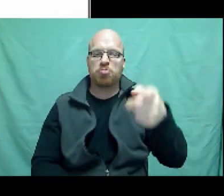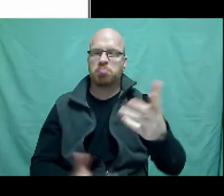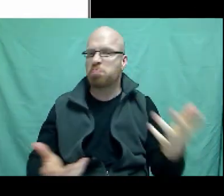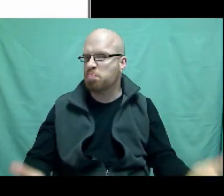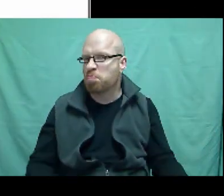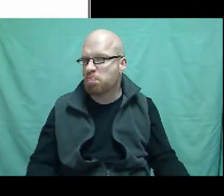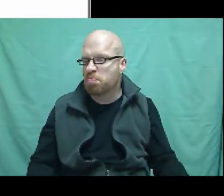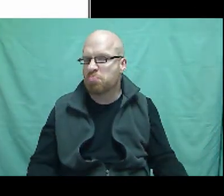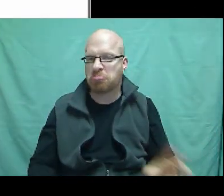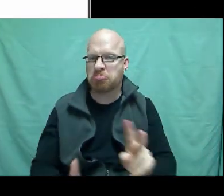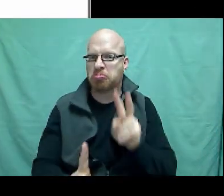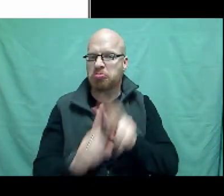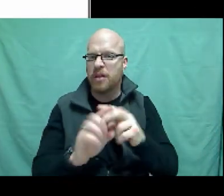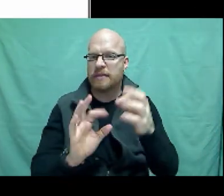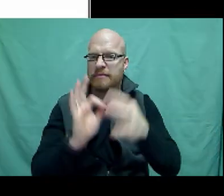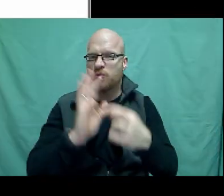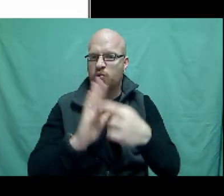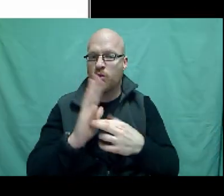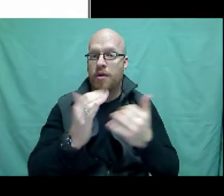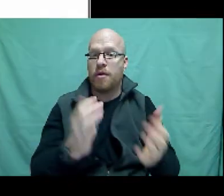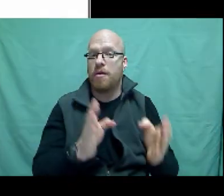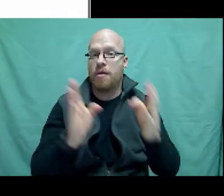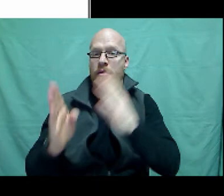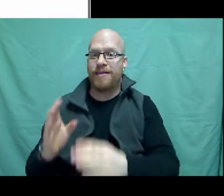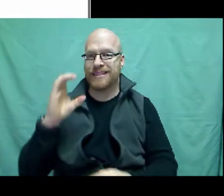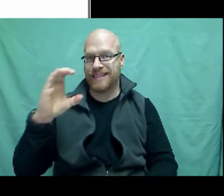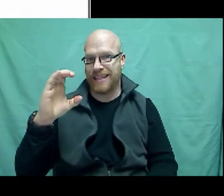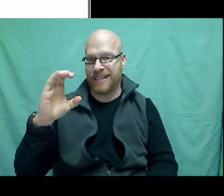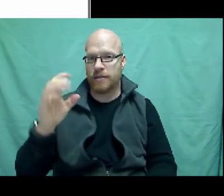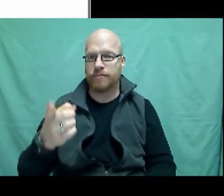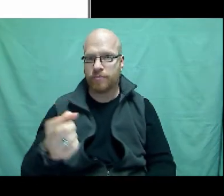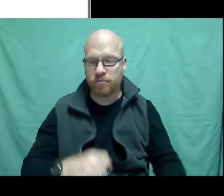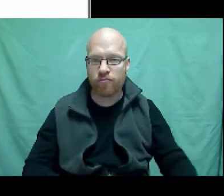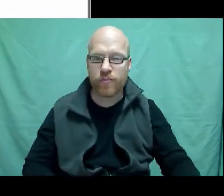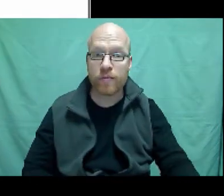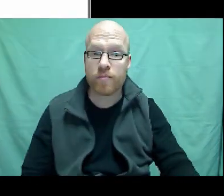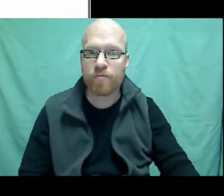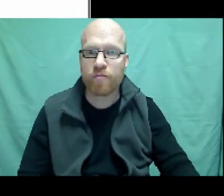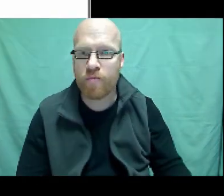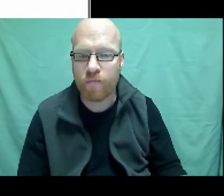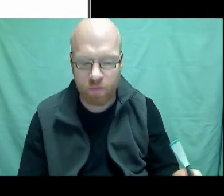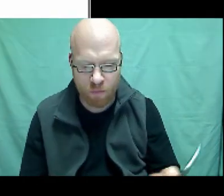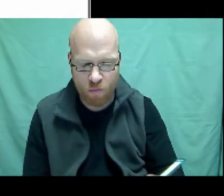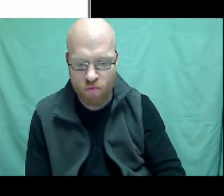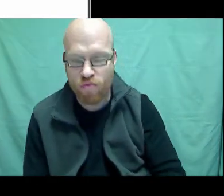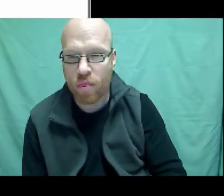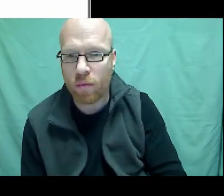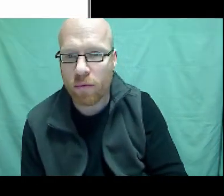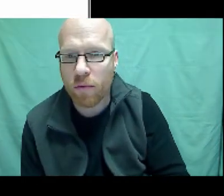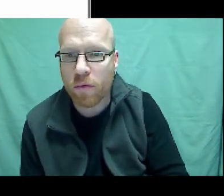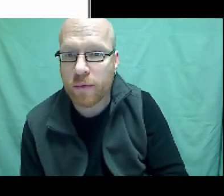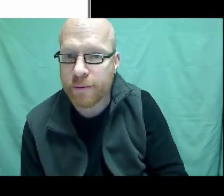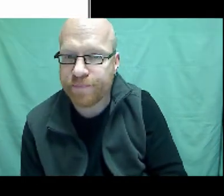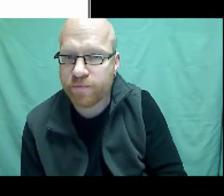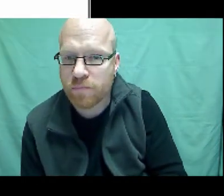So y to the fifth over x squared. Pretty simple. Let's move over to C.